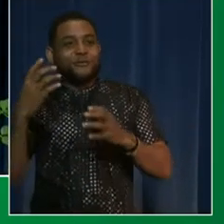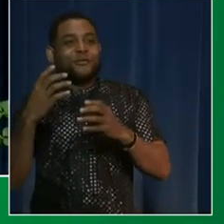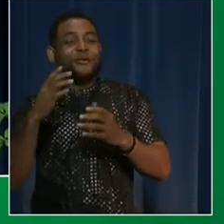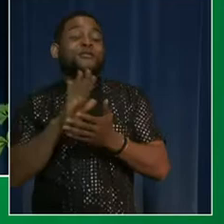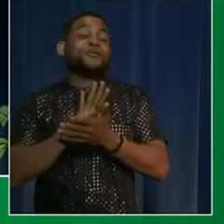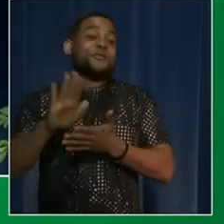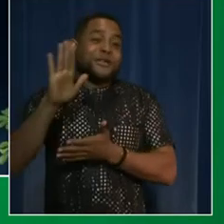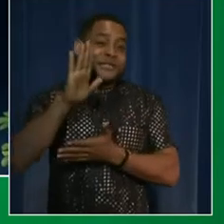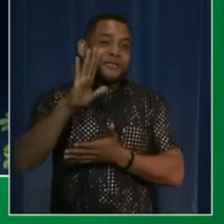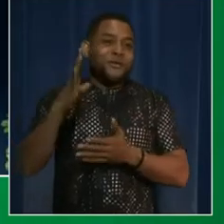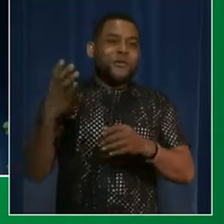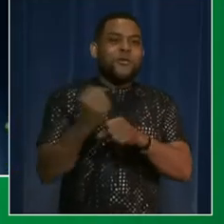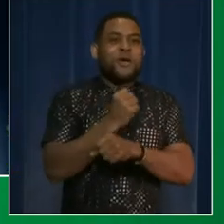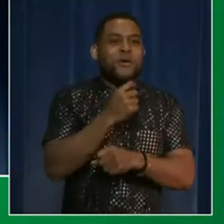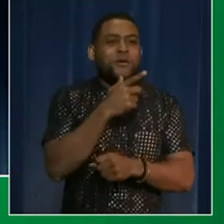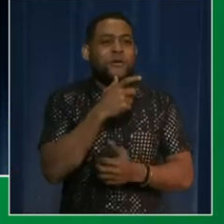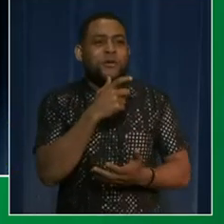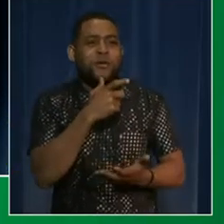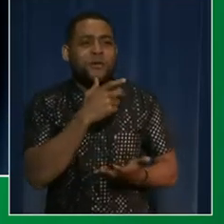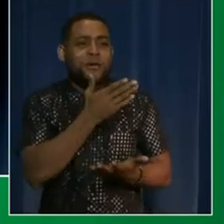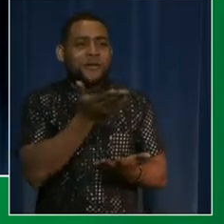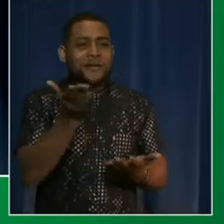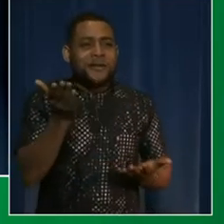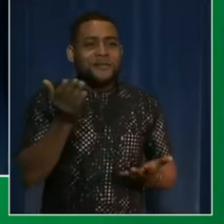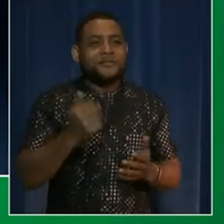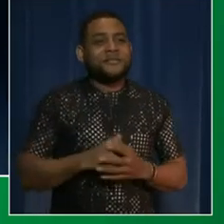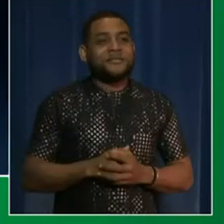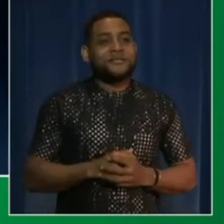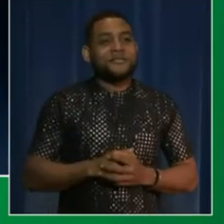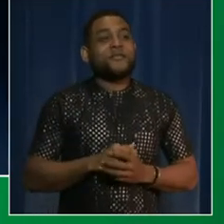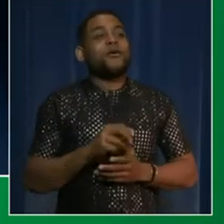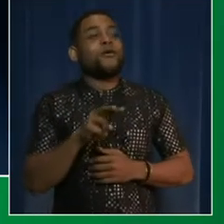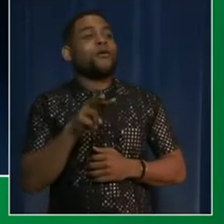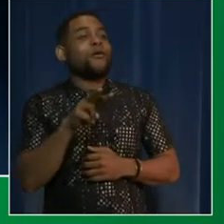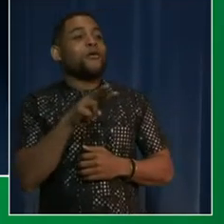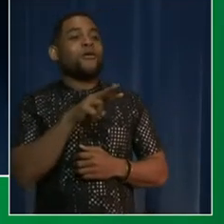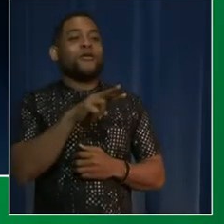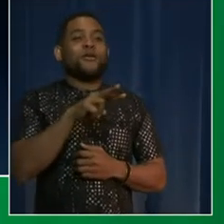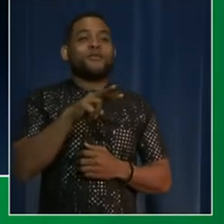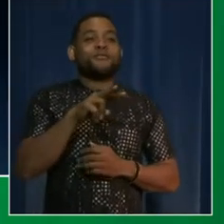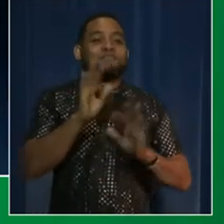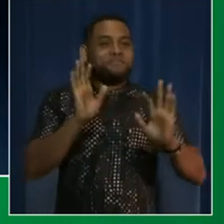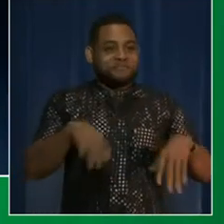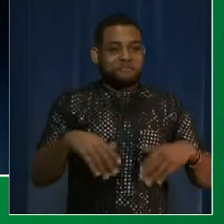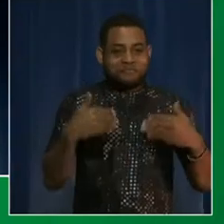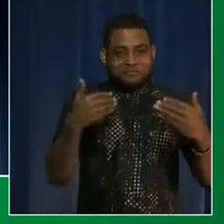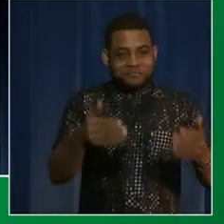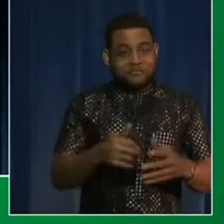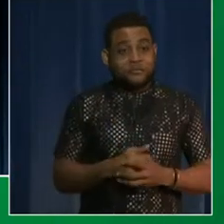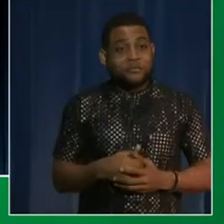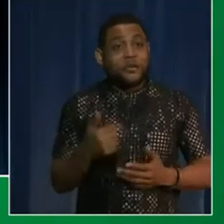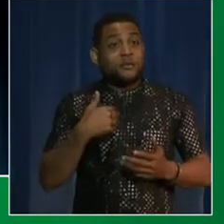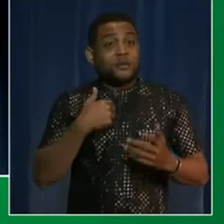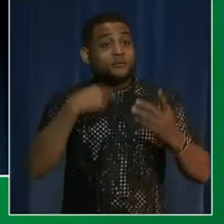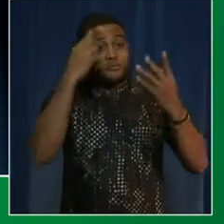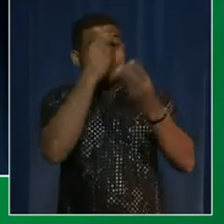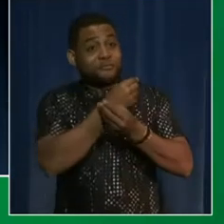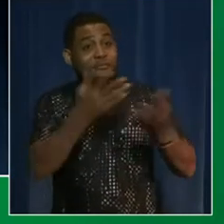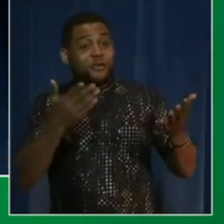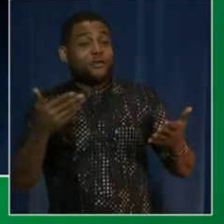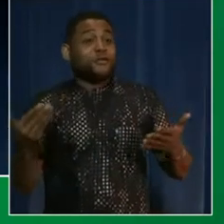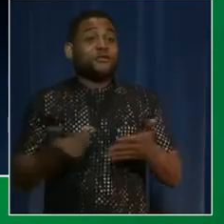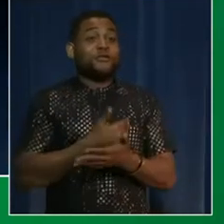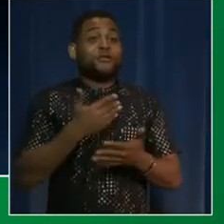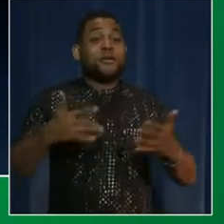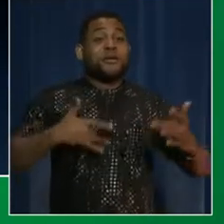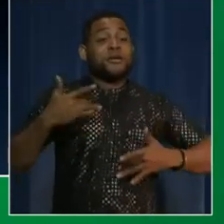We are back by popular demand, of course, with some new and exciting opportunities and announcements. We've all seen the